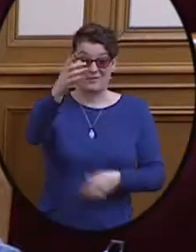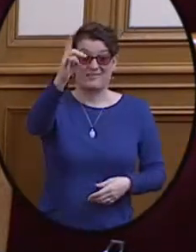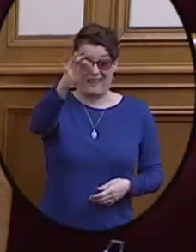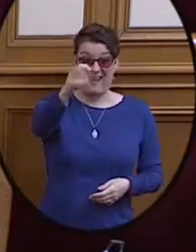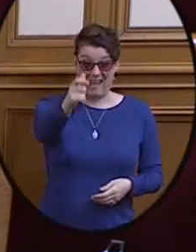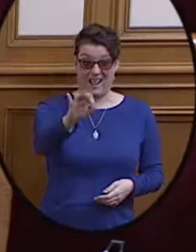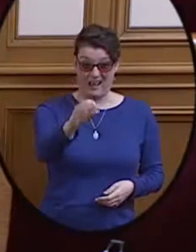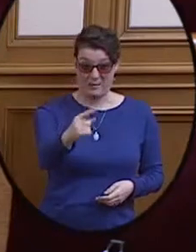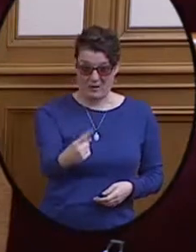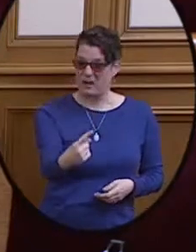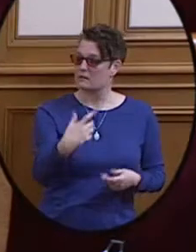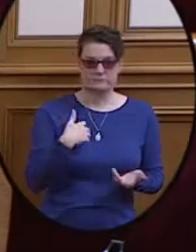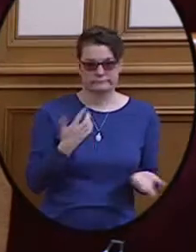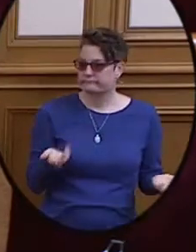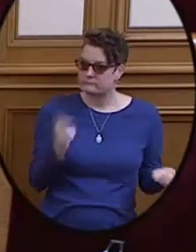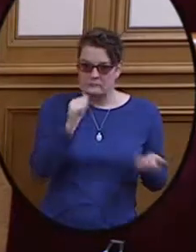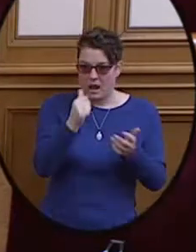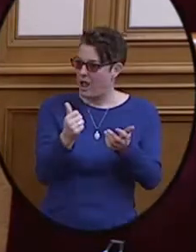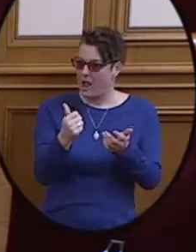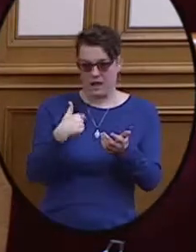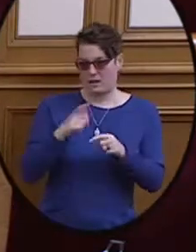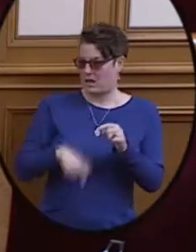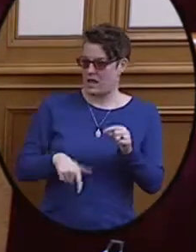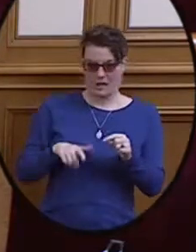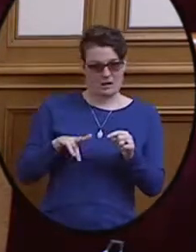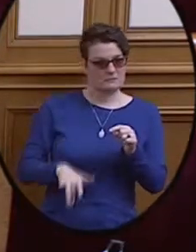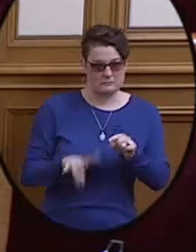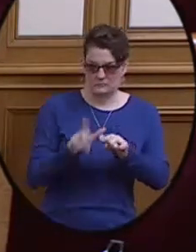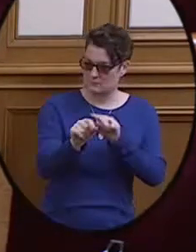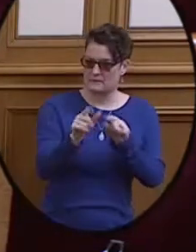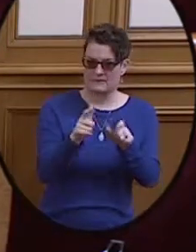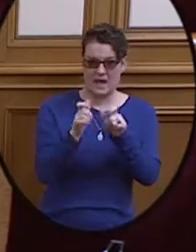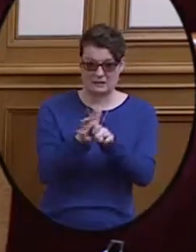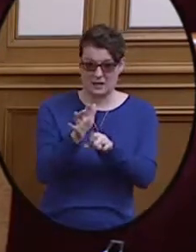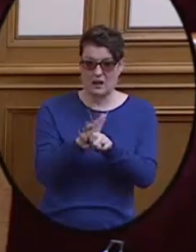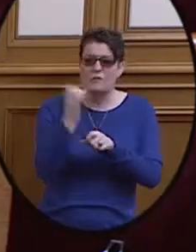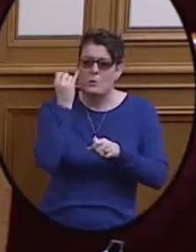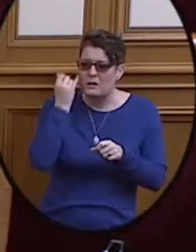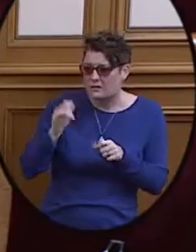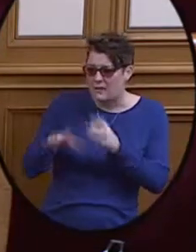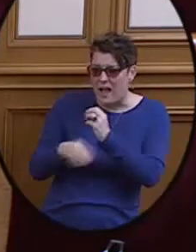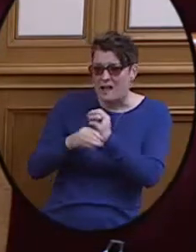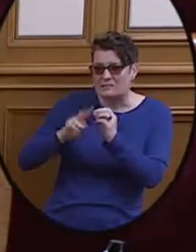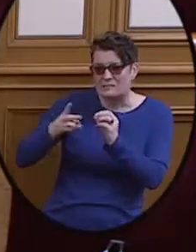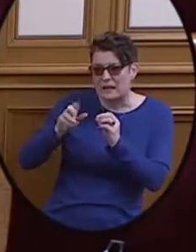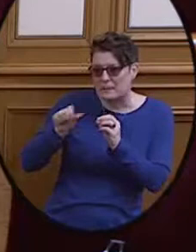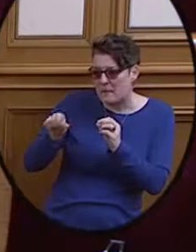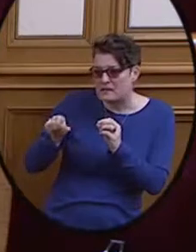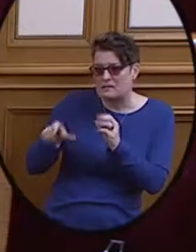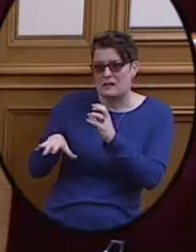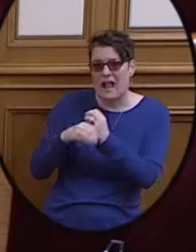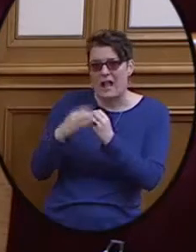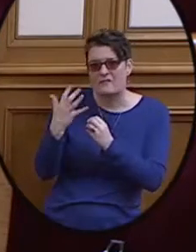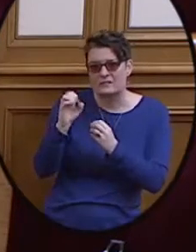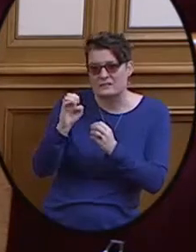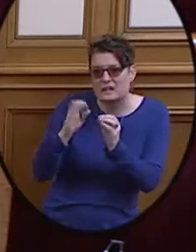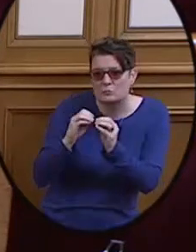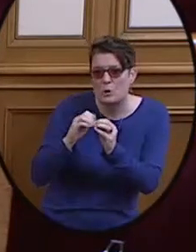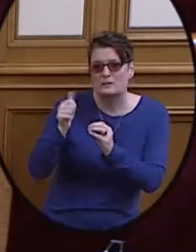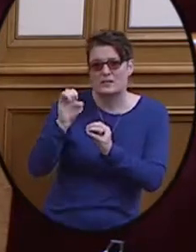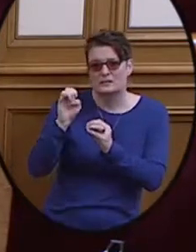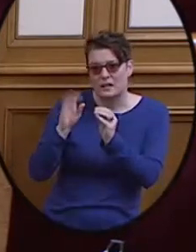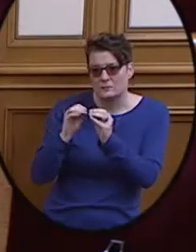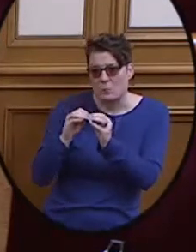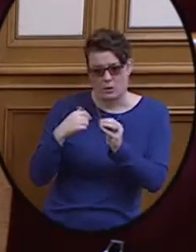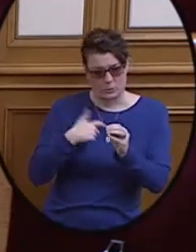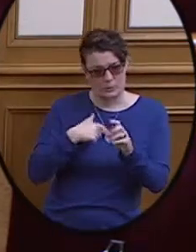on a crosswalk. What would it look like to increase those counters, or to have a button for disabled people that adds an extra 5 seconds or 10 seconds so we can cross